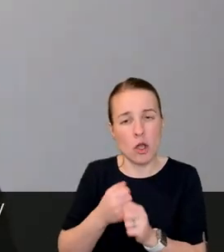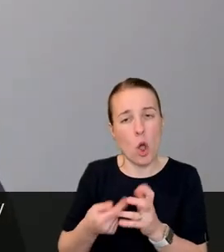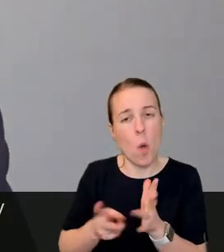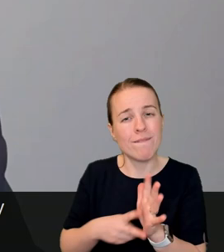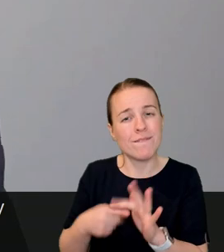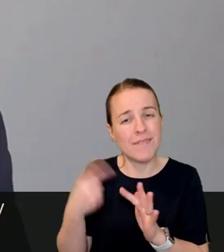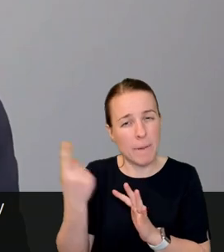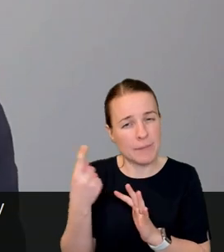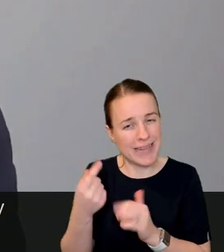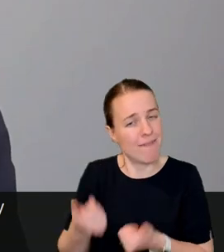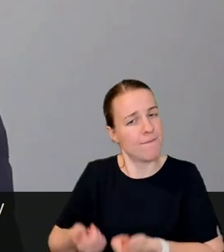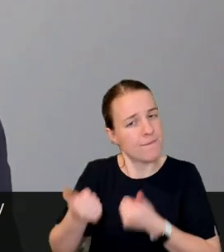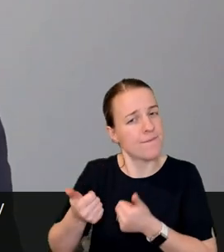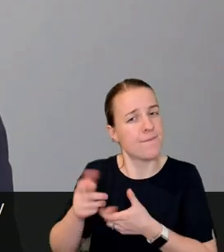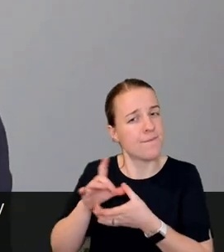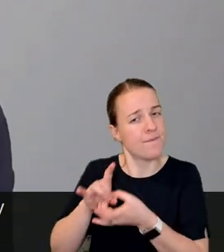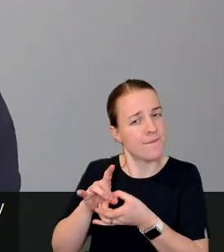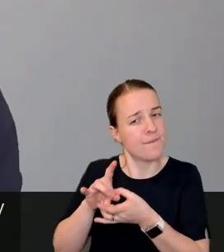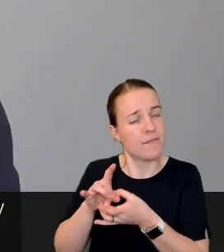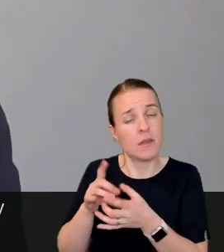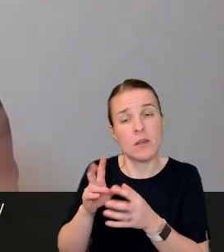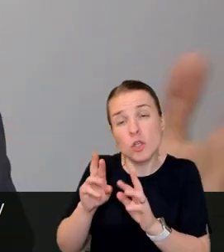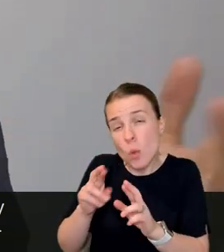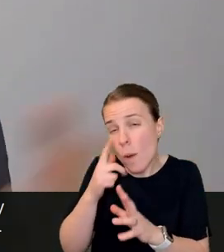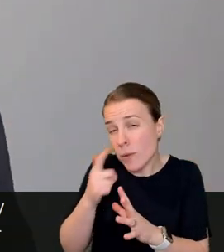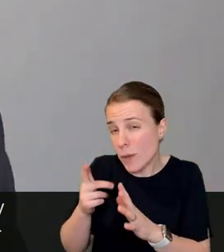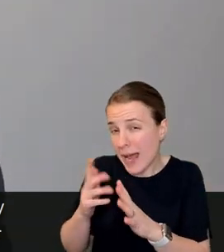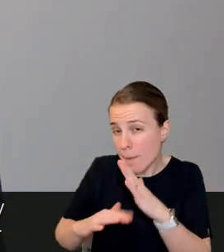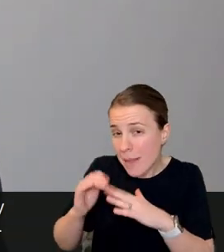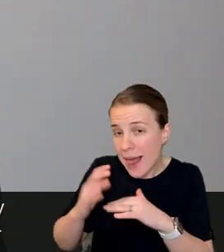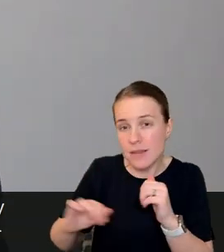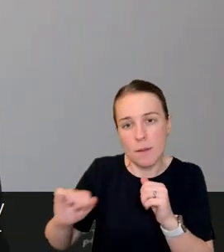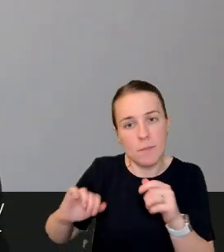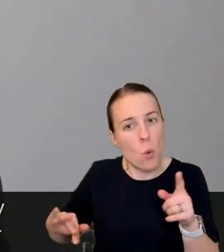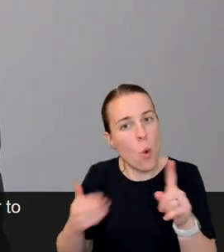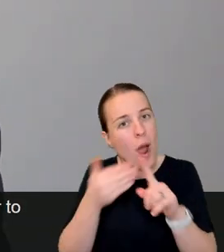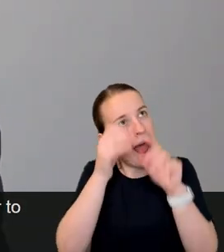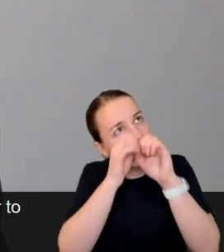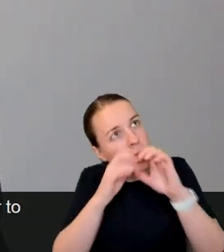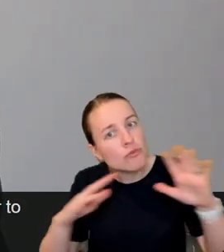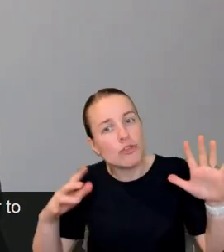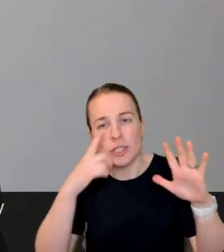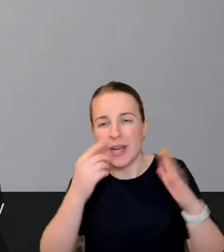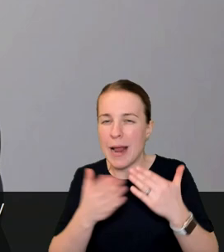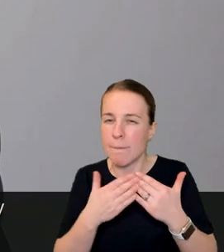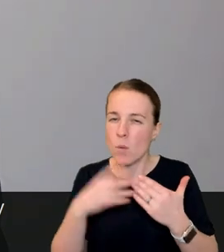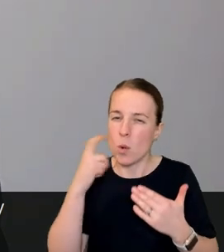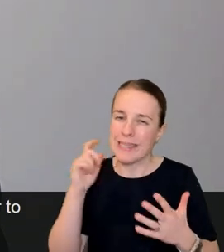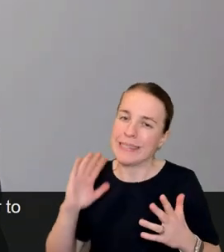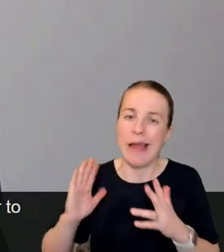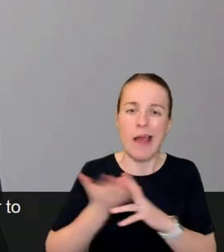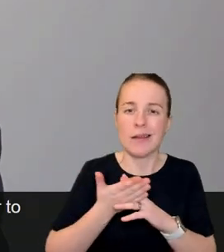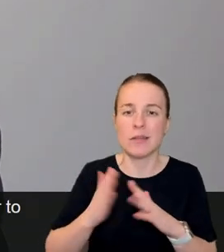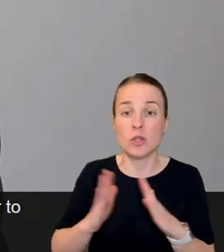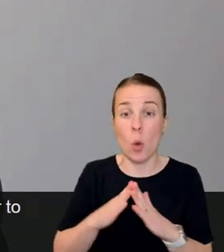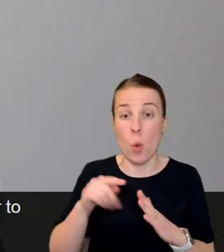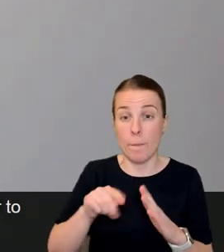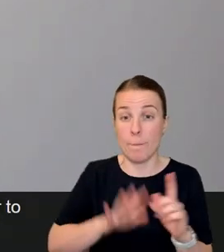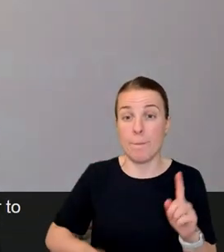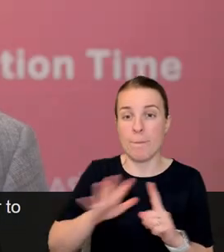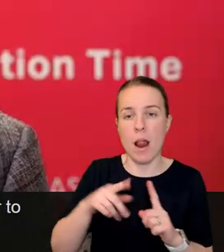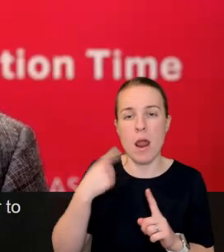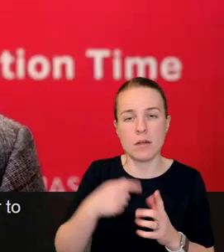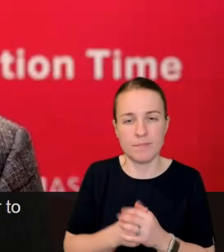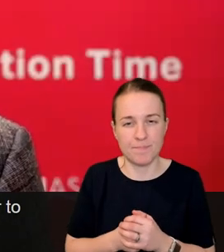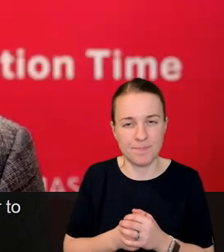your aspiration to be a homeowner in the capital city of our country. Thank you. Could I ask Assembly Member